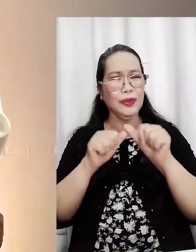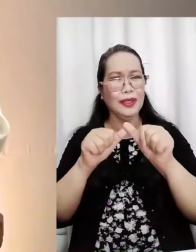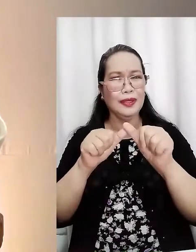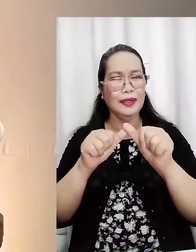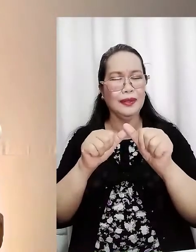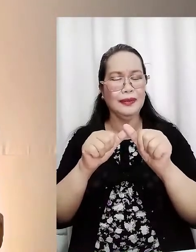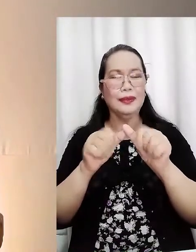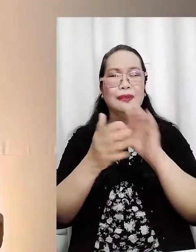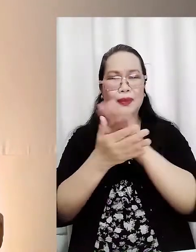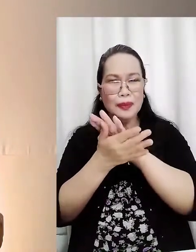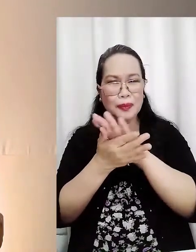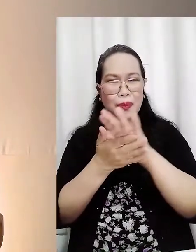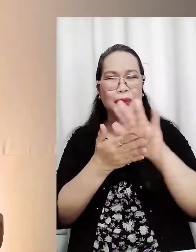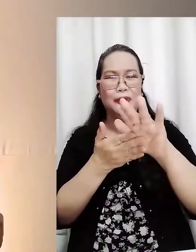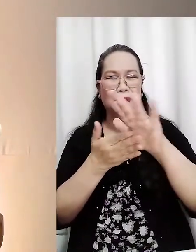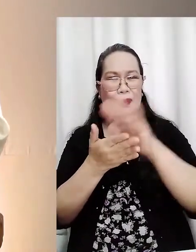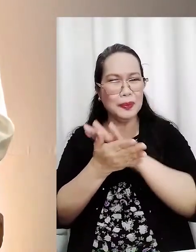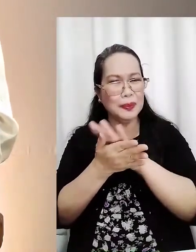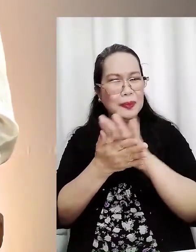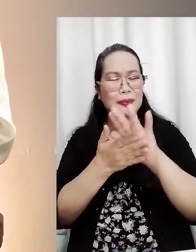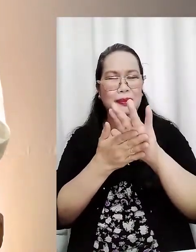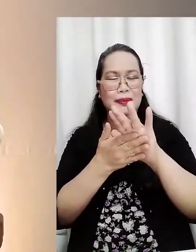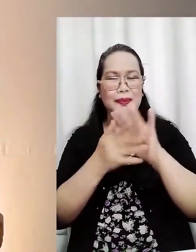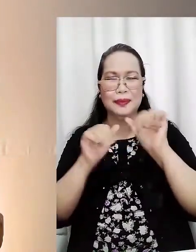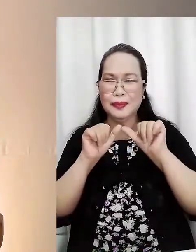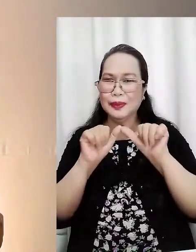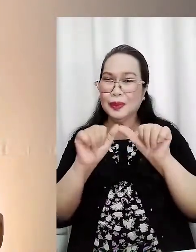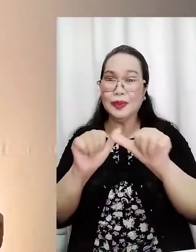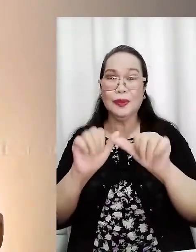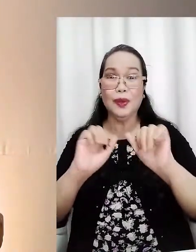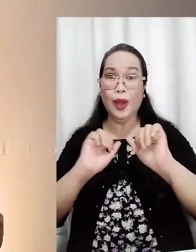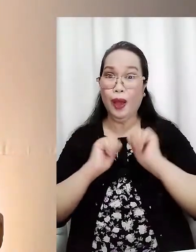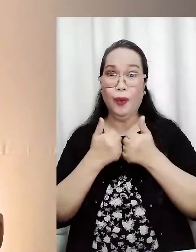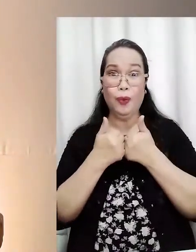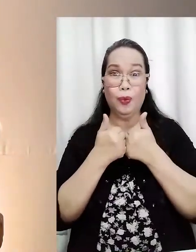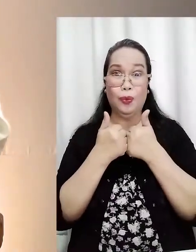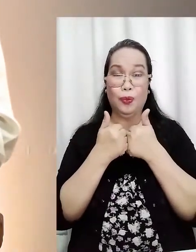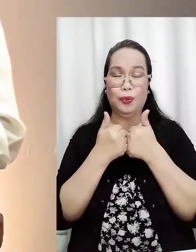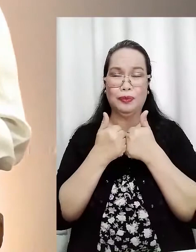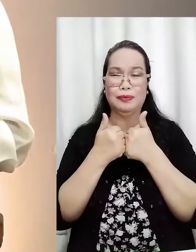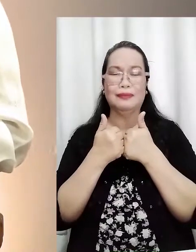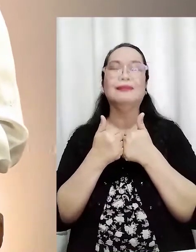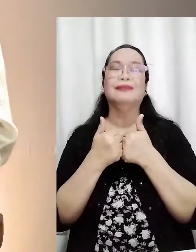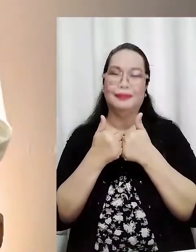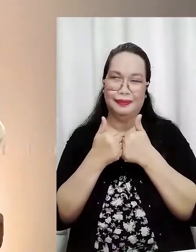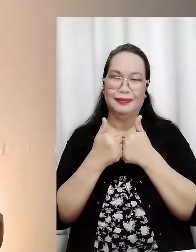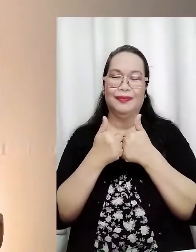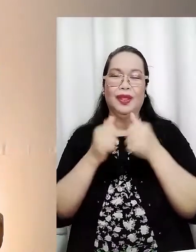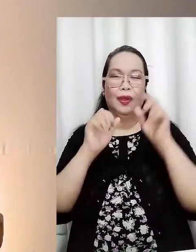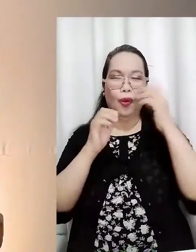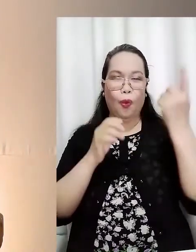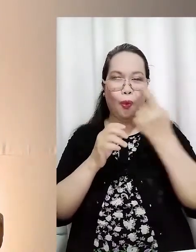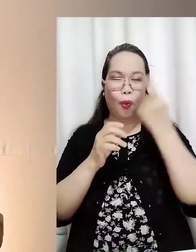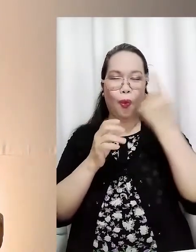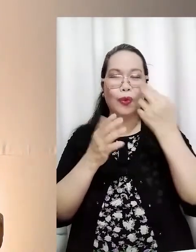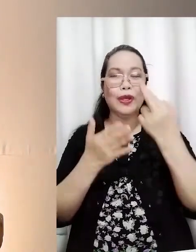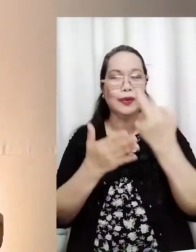ang kadalisayan? How do we keep ourselves pure? It is by the constant renewing of our